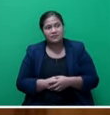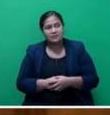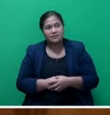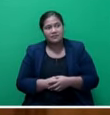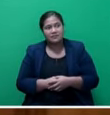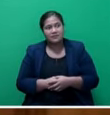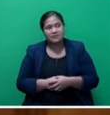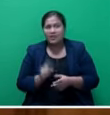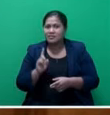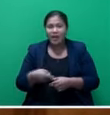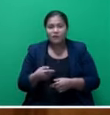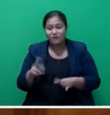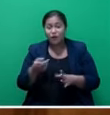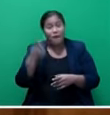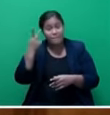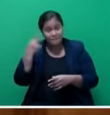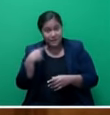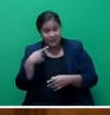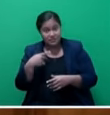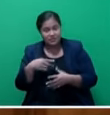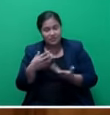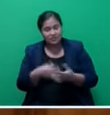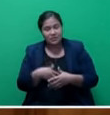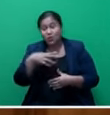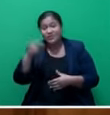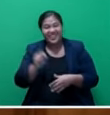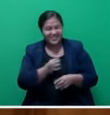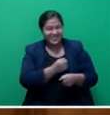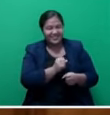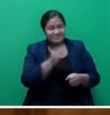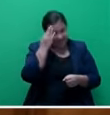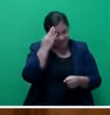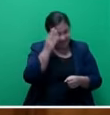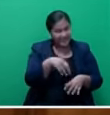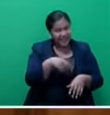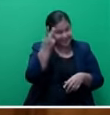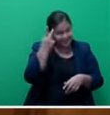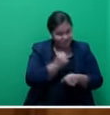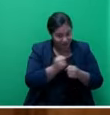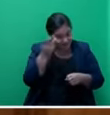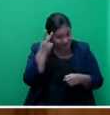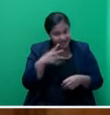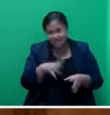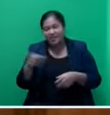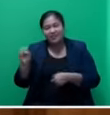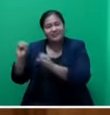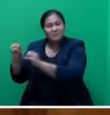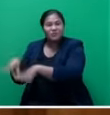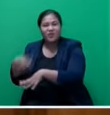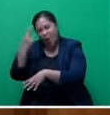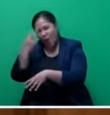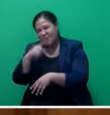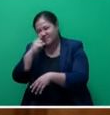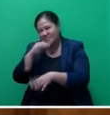couples taking their elderly parents to the old people's home, because people are just growing old, and